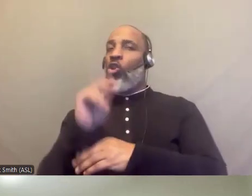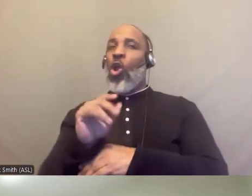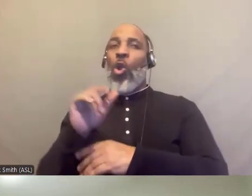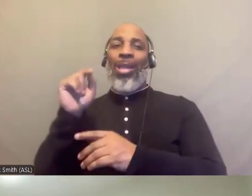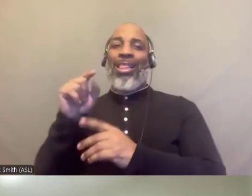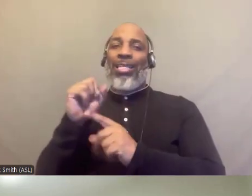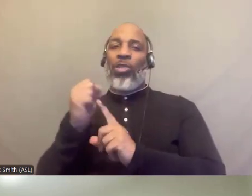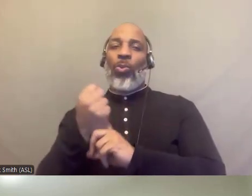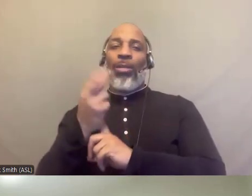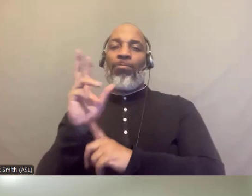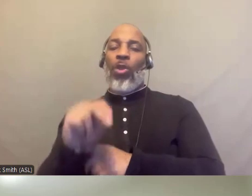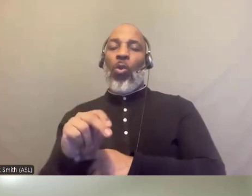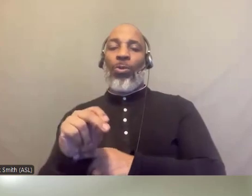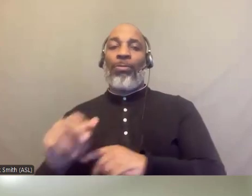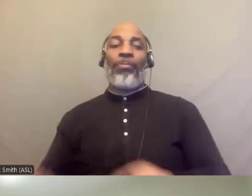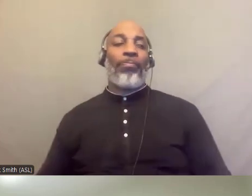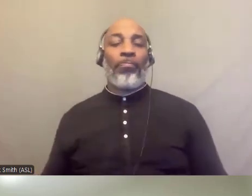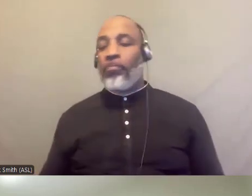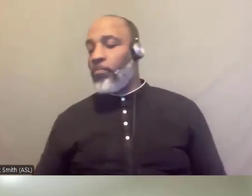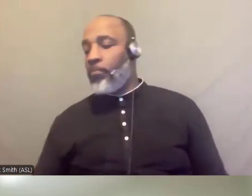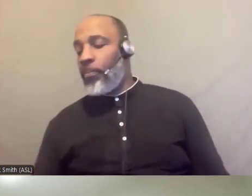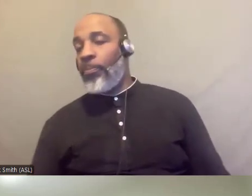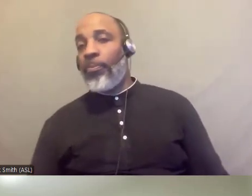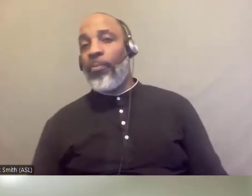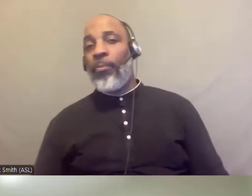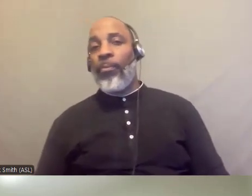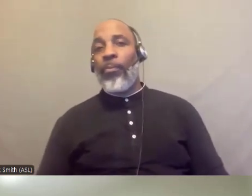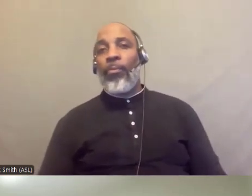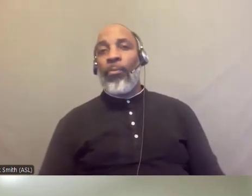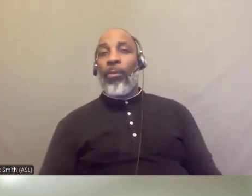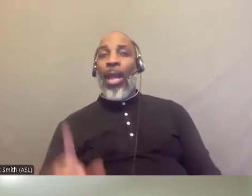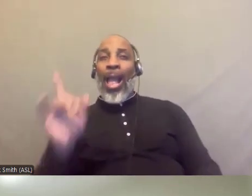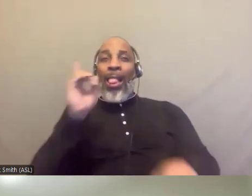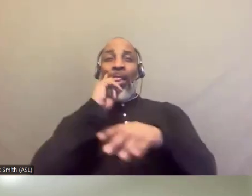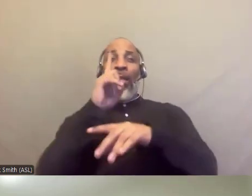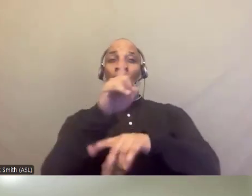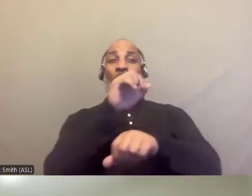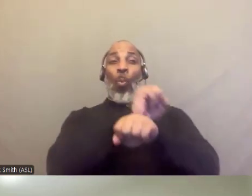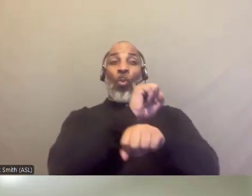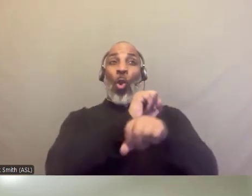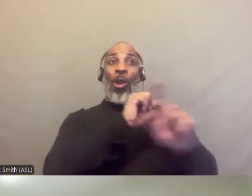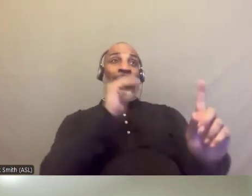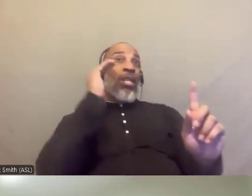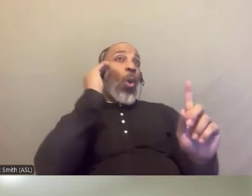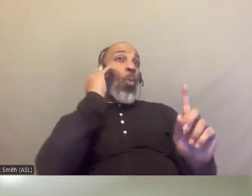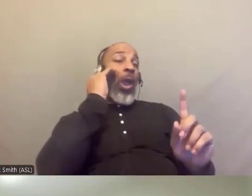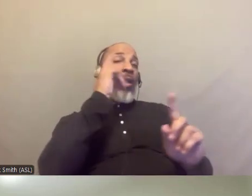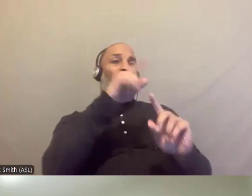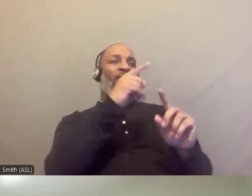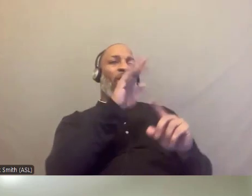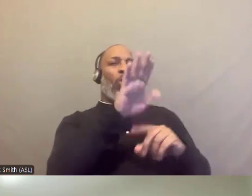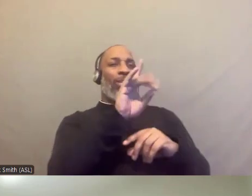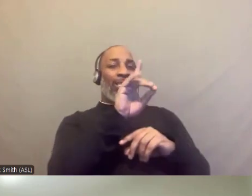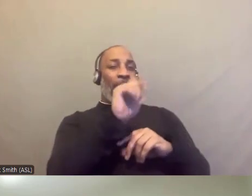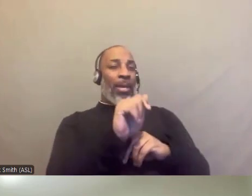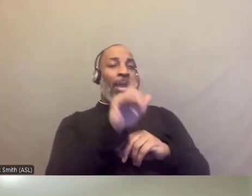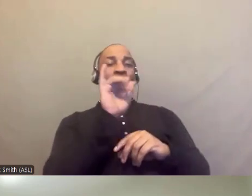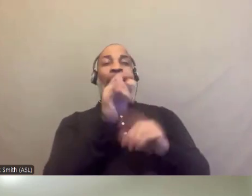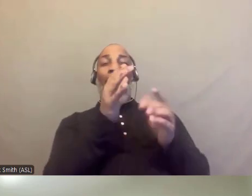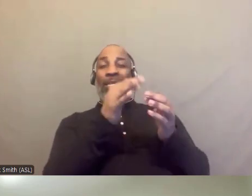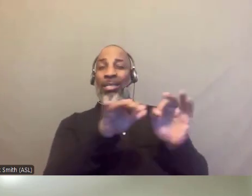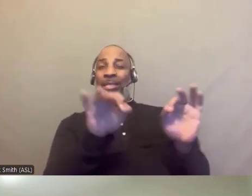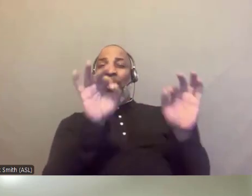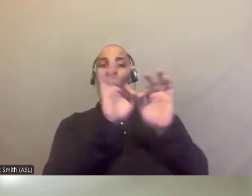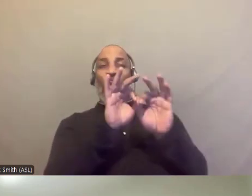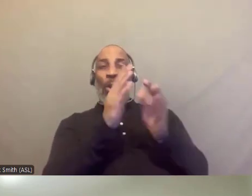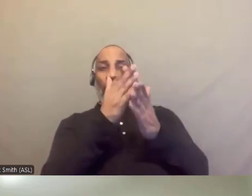instance, no. Yeah, and I think what you said there about the employer's awareness of her disability is the key factor,